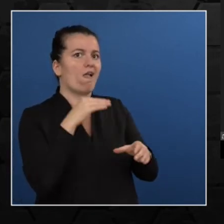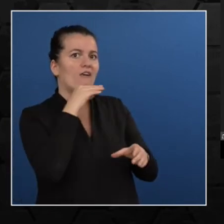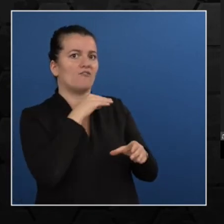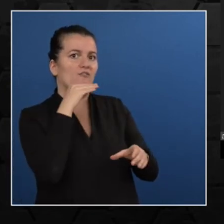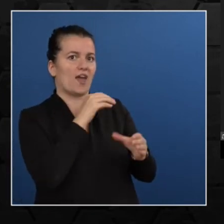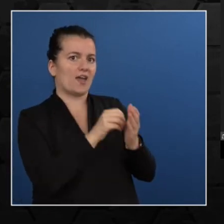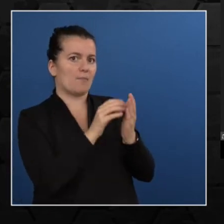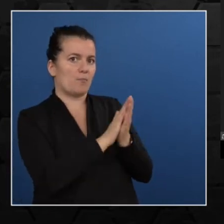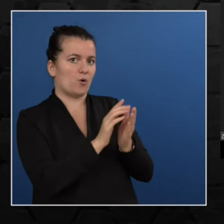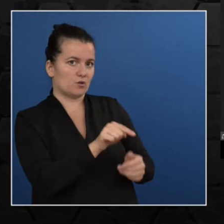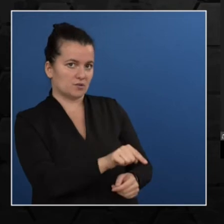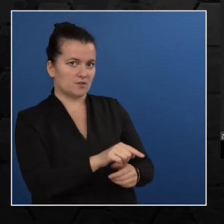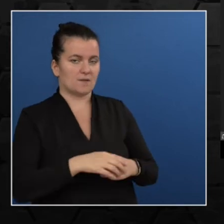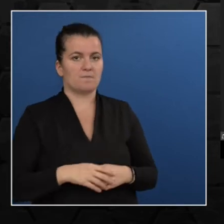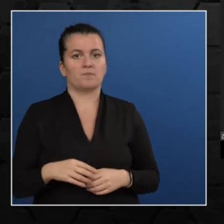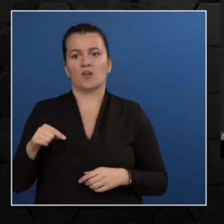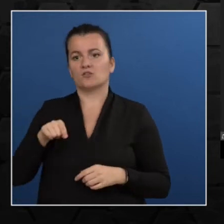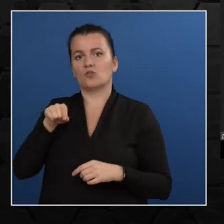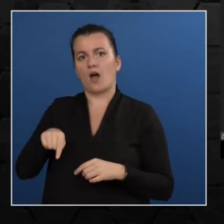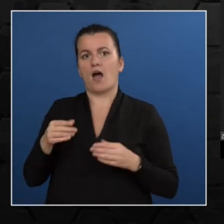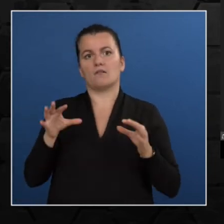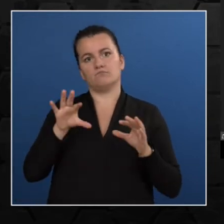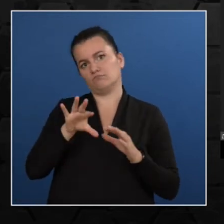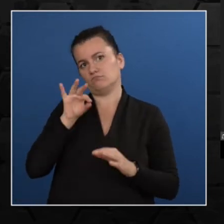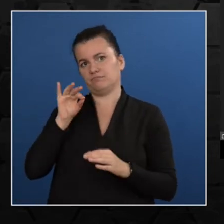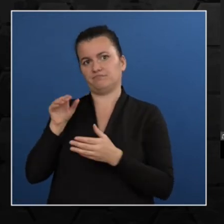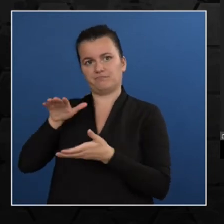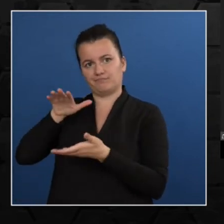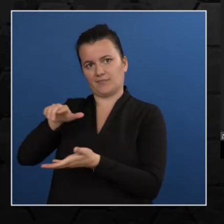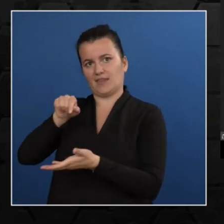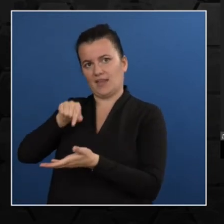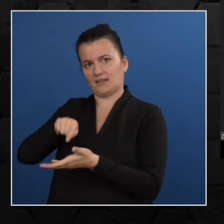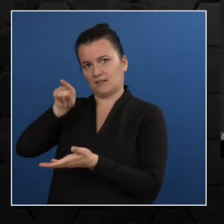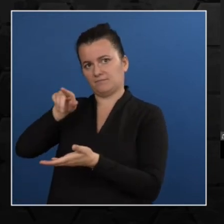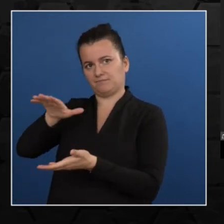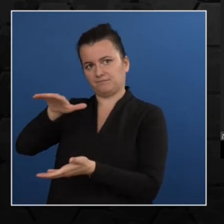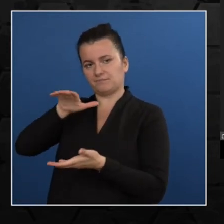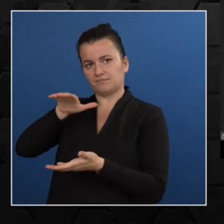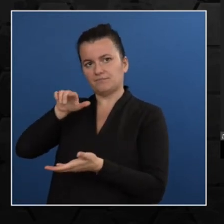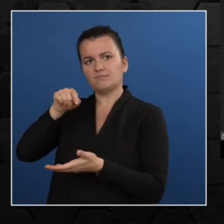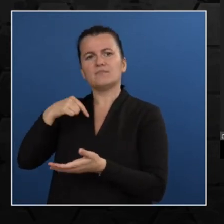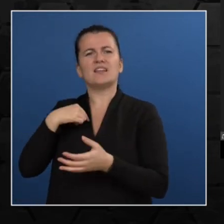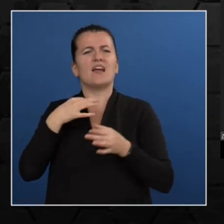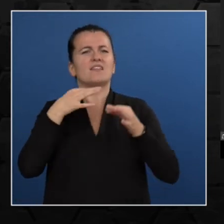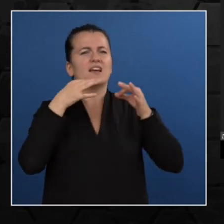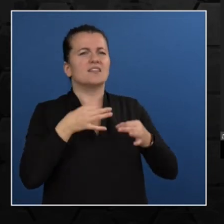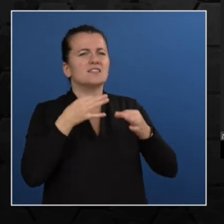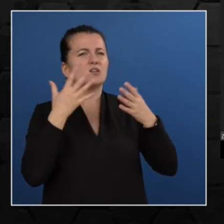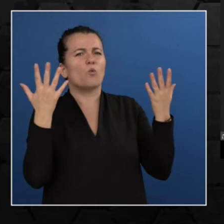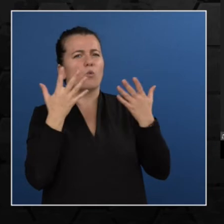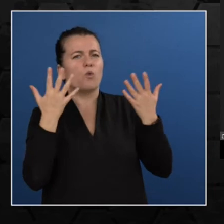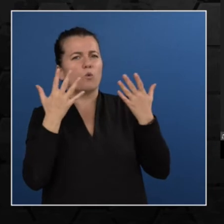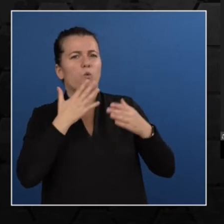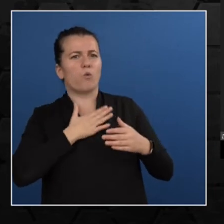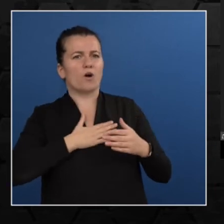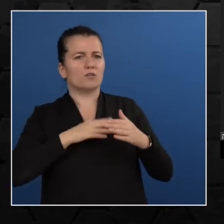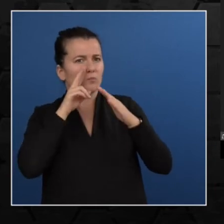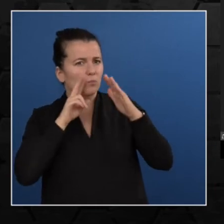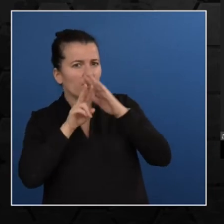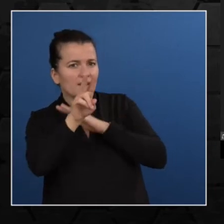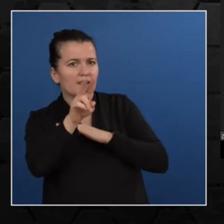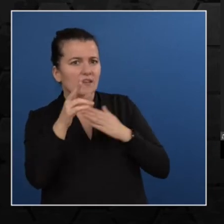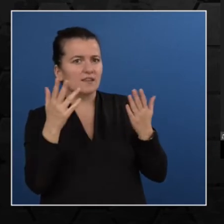the title which you want to predict. So now I want to predict the job. I want to